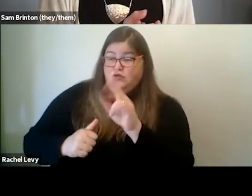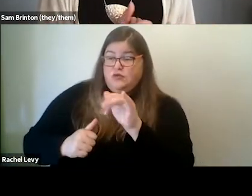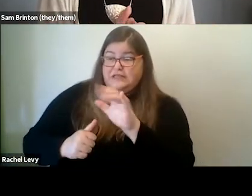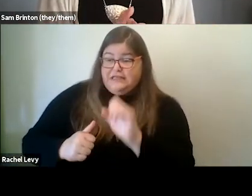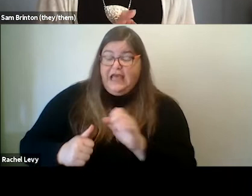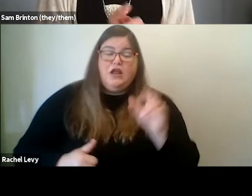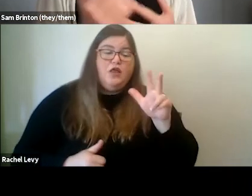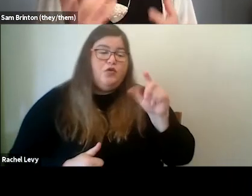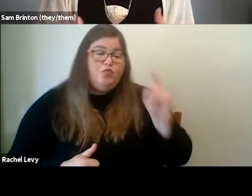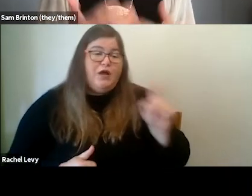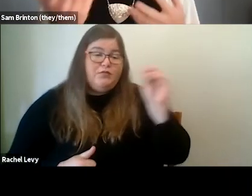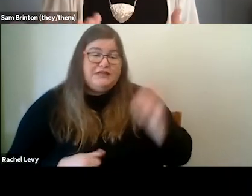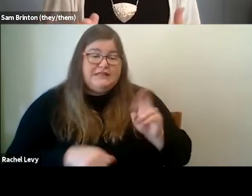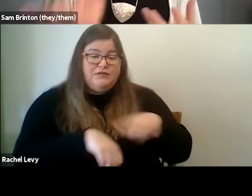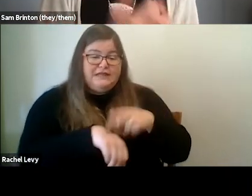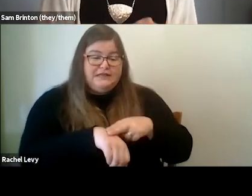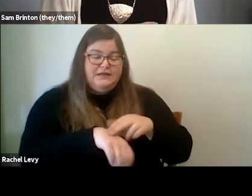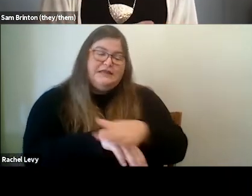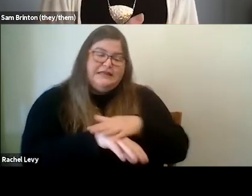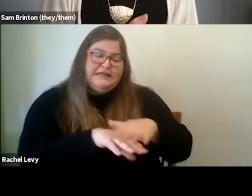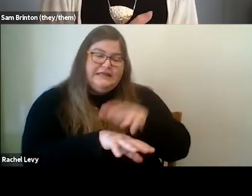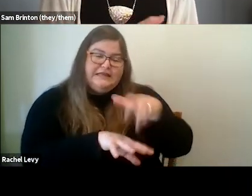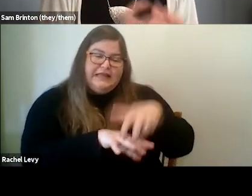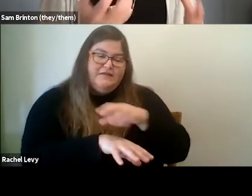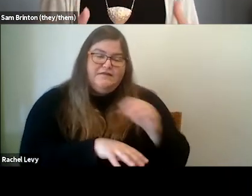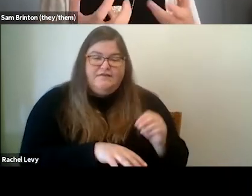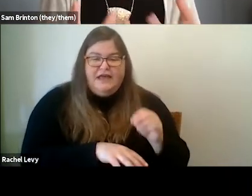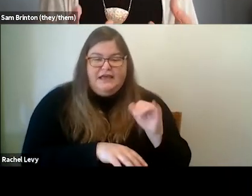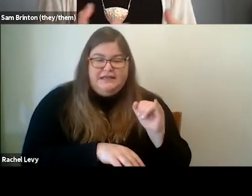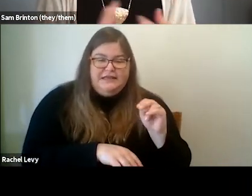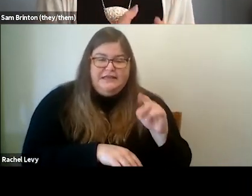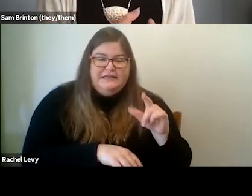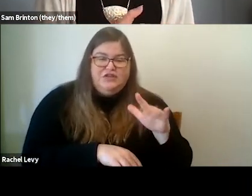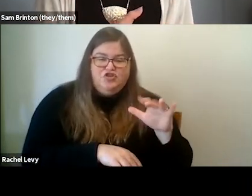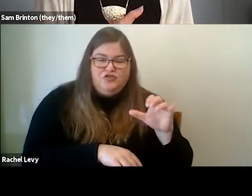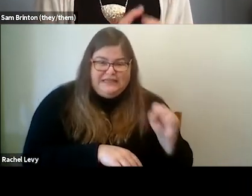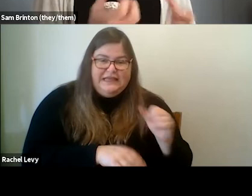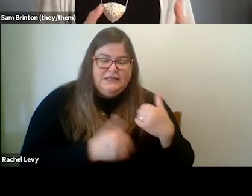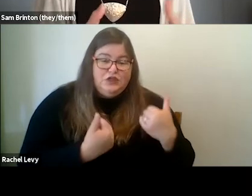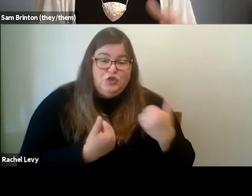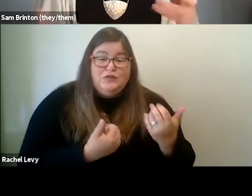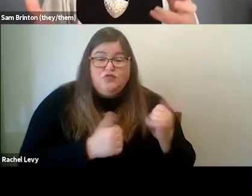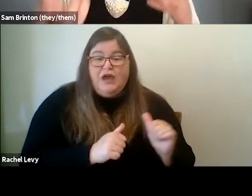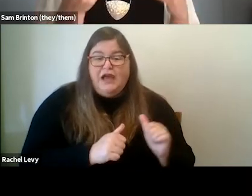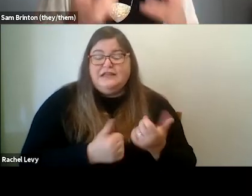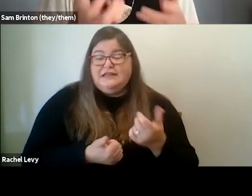Native and Indigenous youth, just like the ones that Pamela is trying so hard to work and